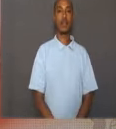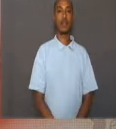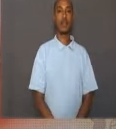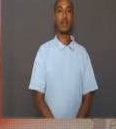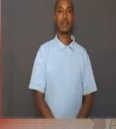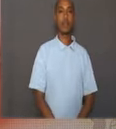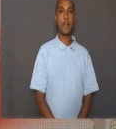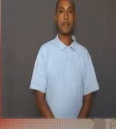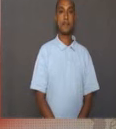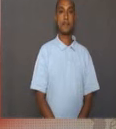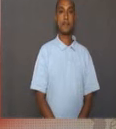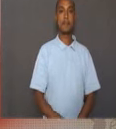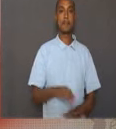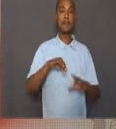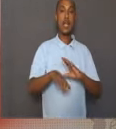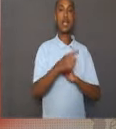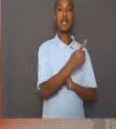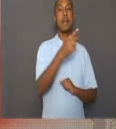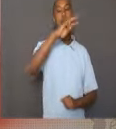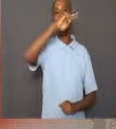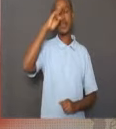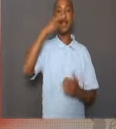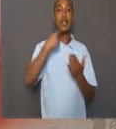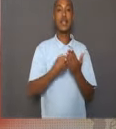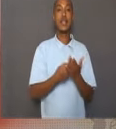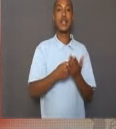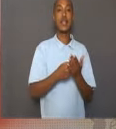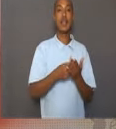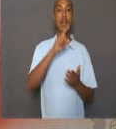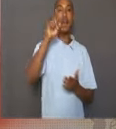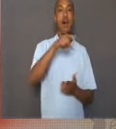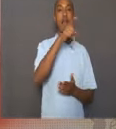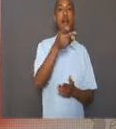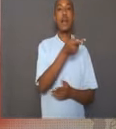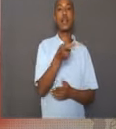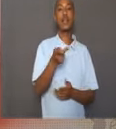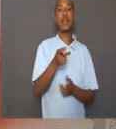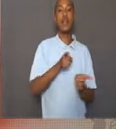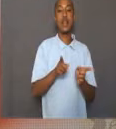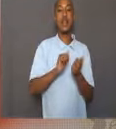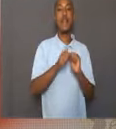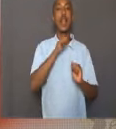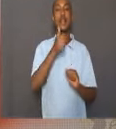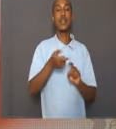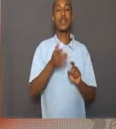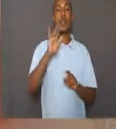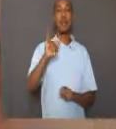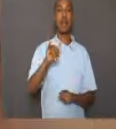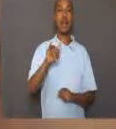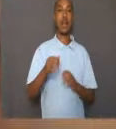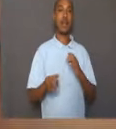anticipated, in some cases, these alpha particles were reflected back at the source.